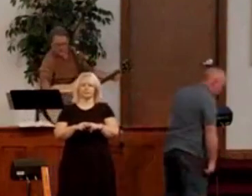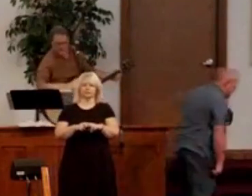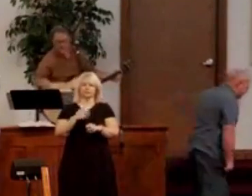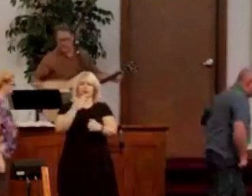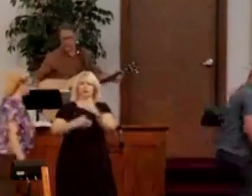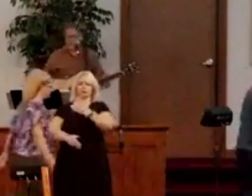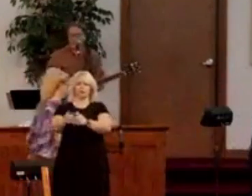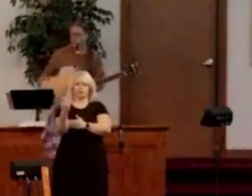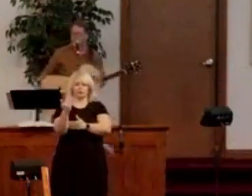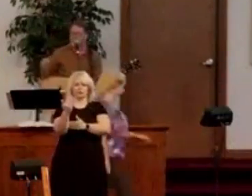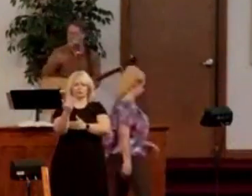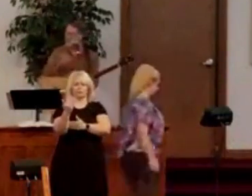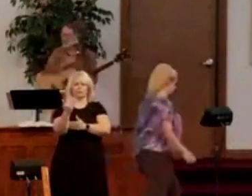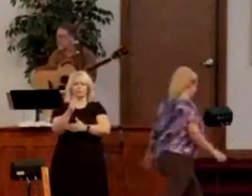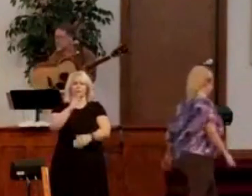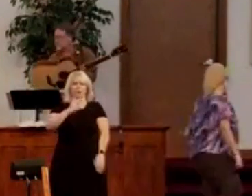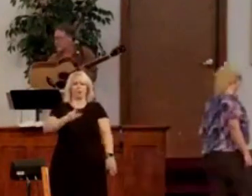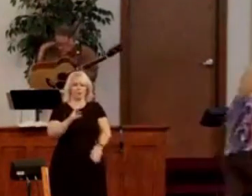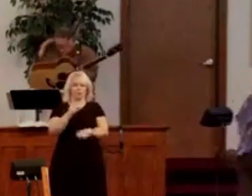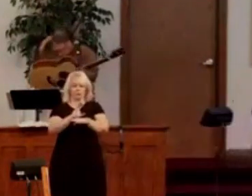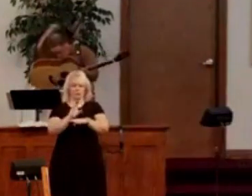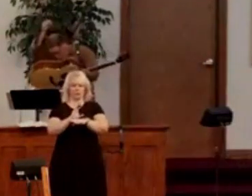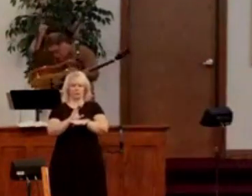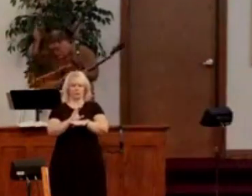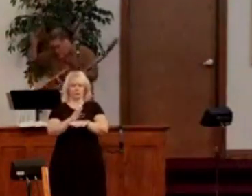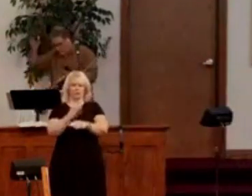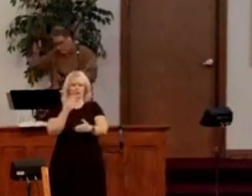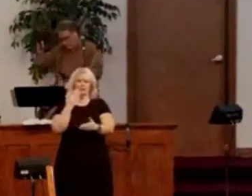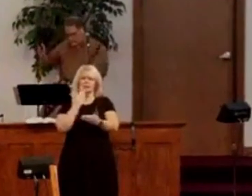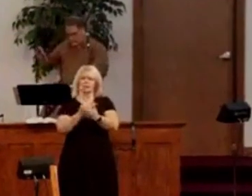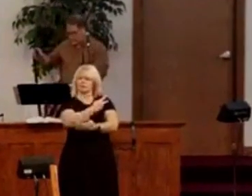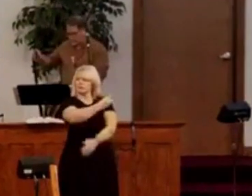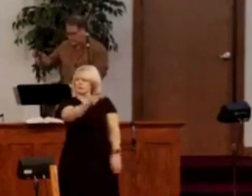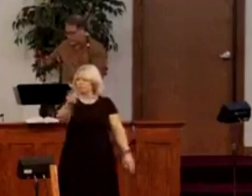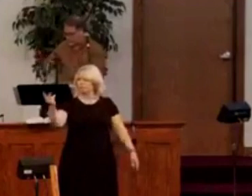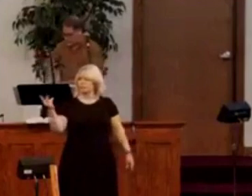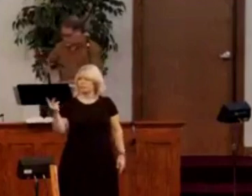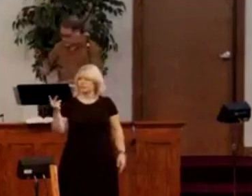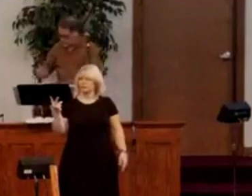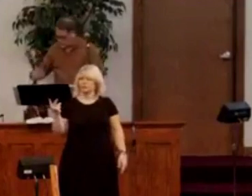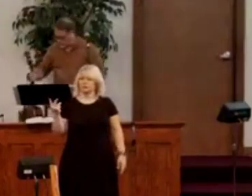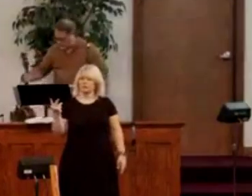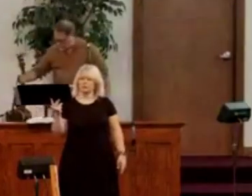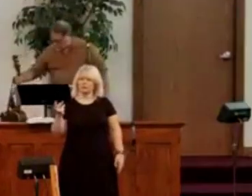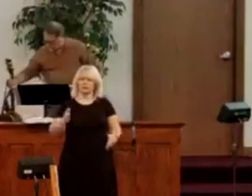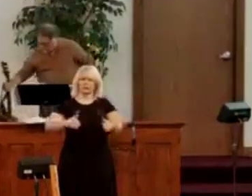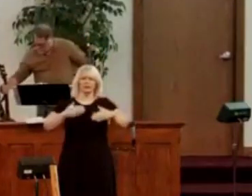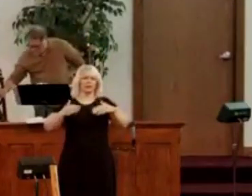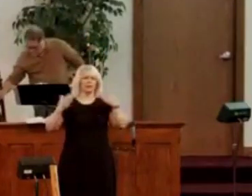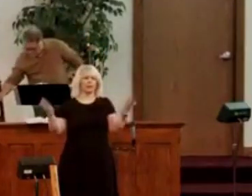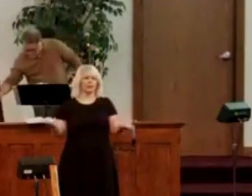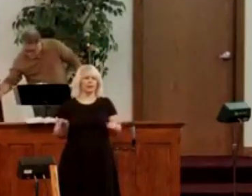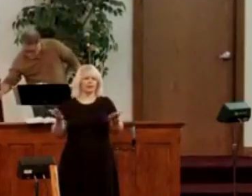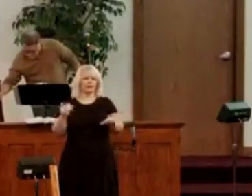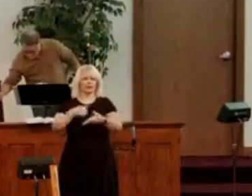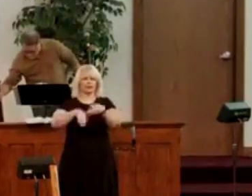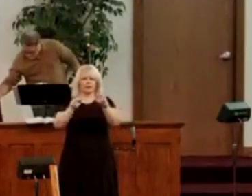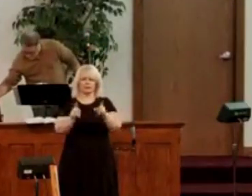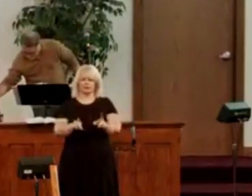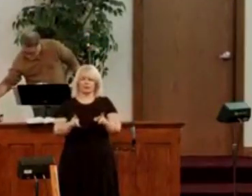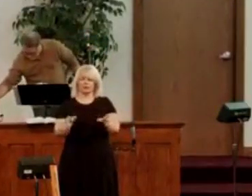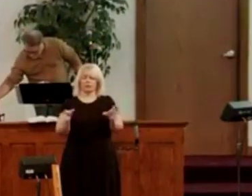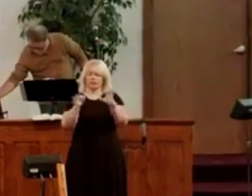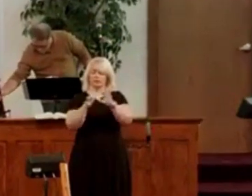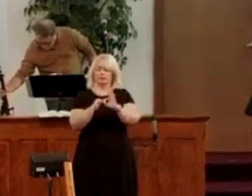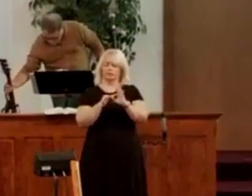Good morning. Welcome to church. It's good to see you all this morning. Got a good turnout. Glad to see you here in person. And those of you who are joining